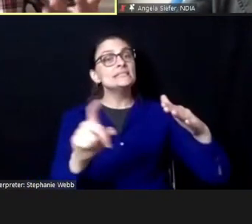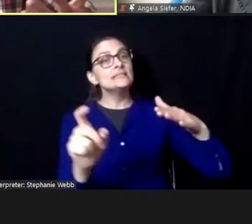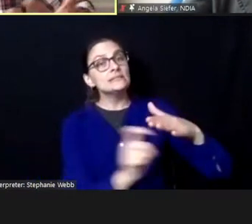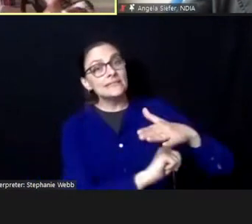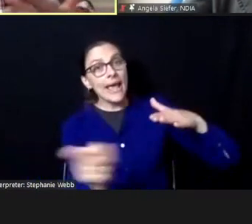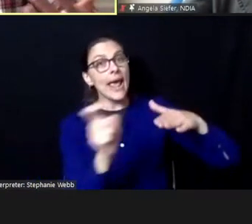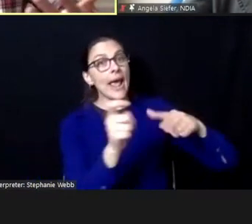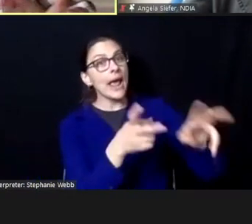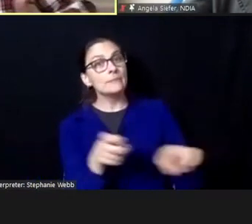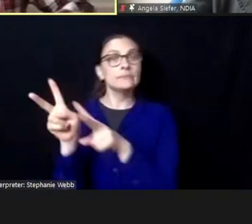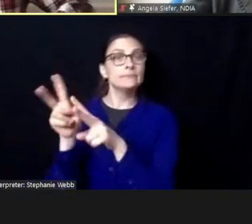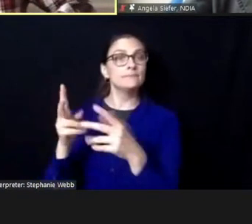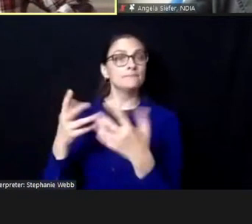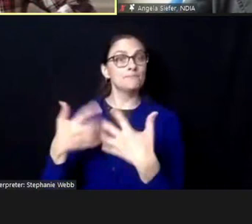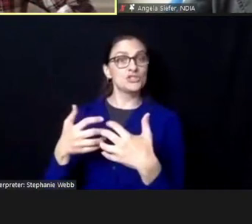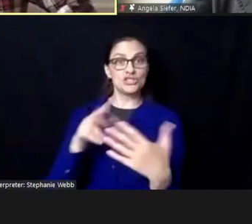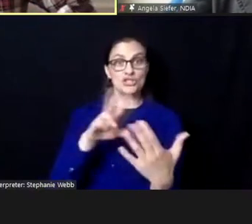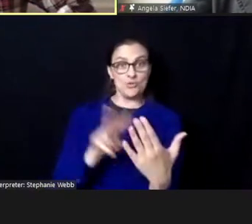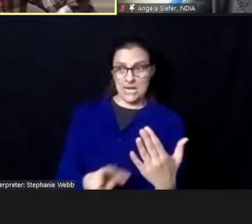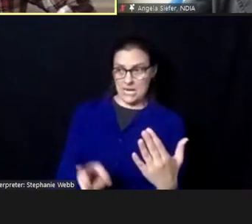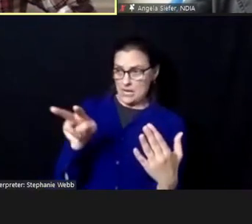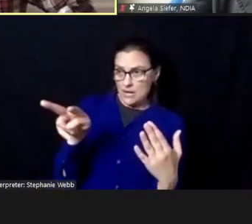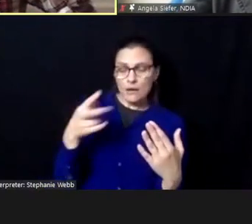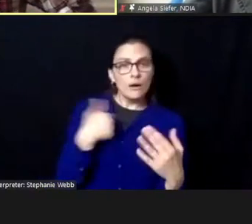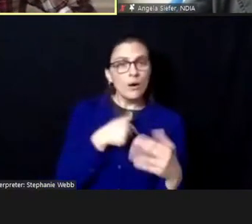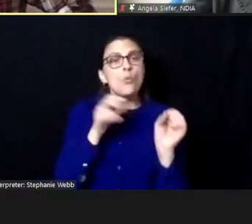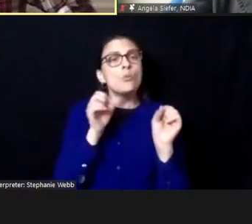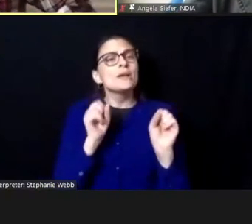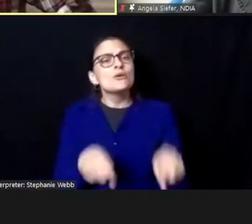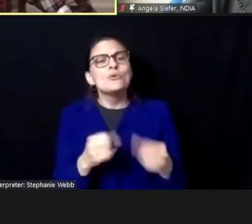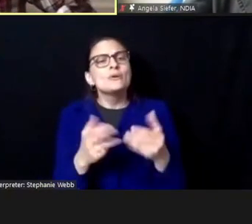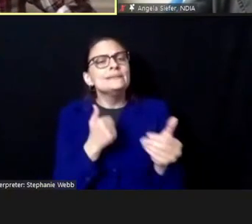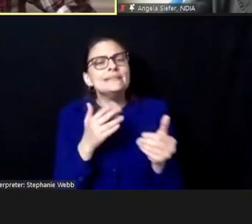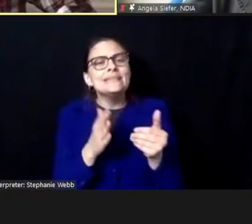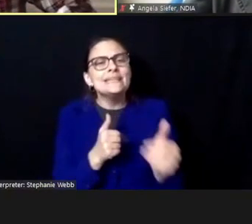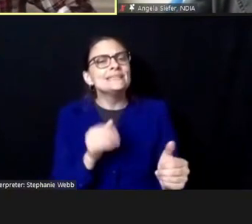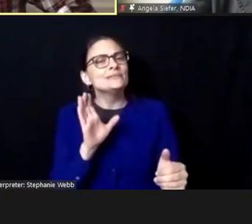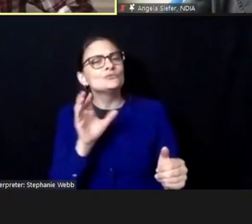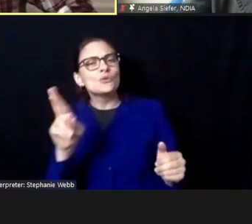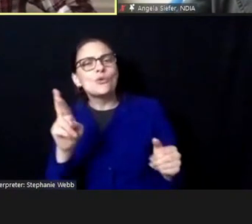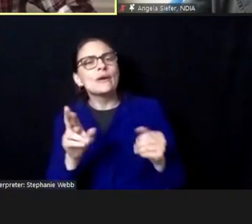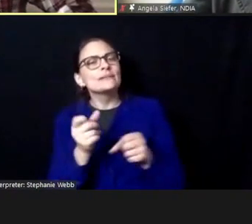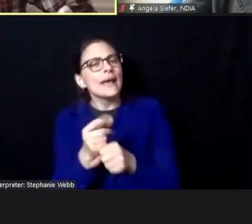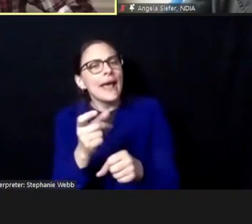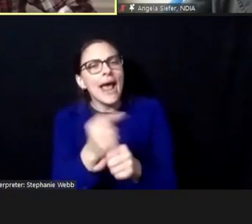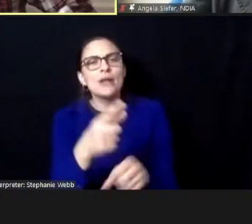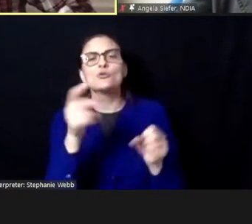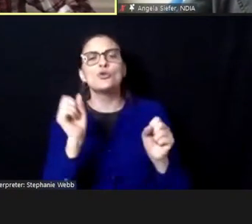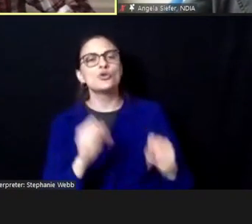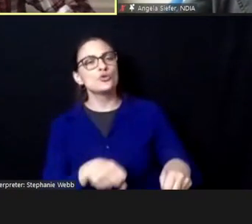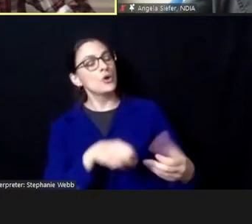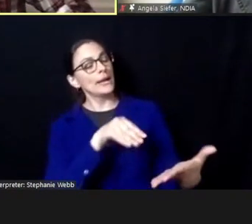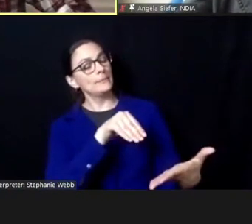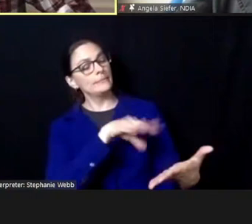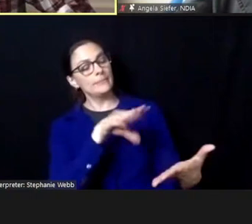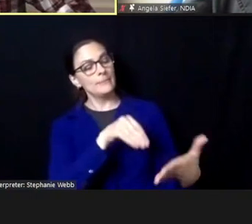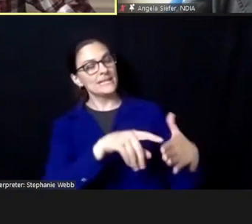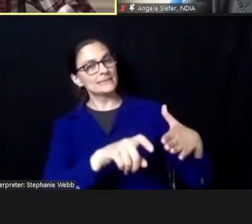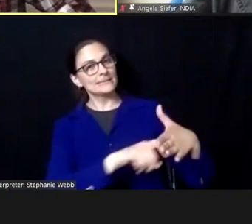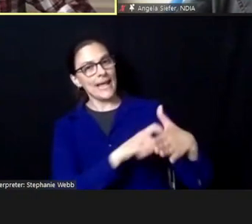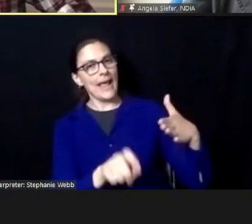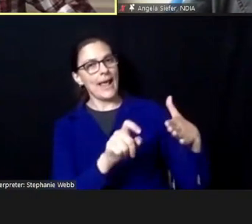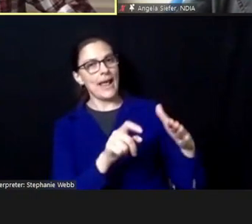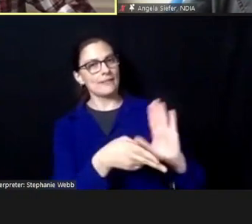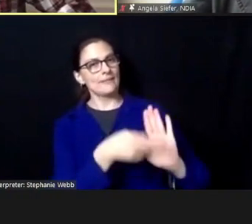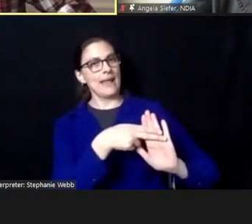could tell you, we could do it annually and tell you what consumers are paying for internet, what the fees are, what the taxes are, et cetera,